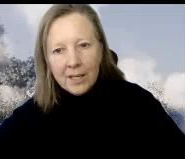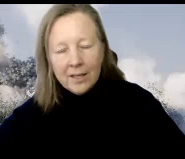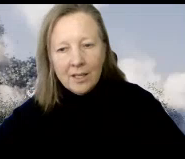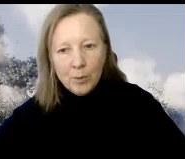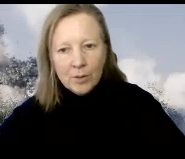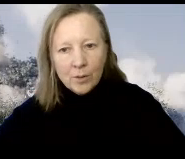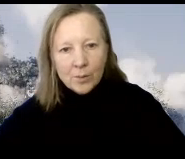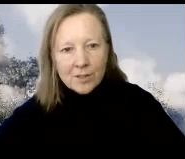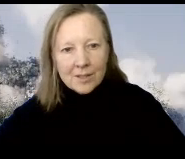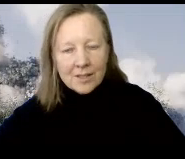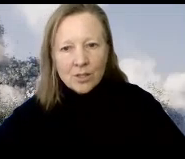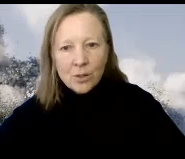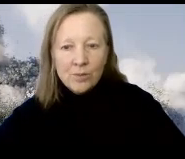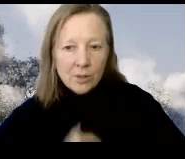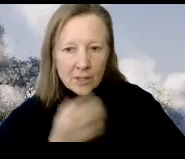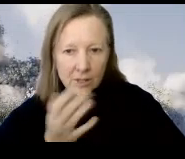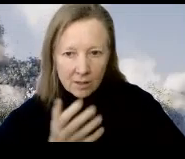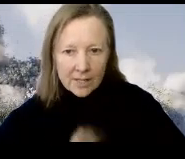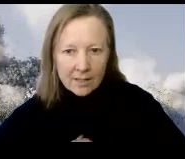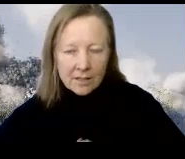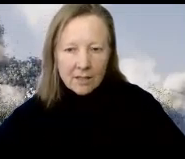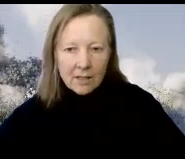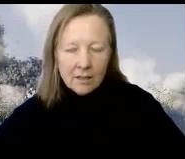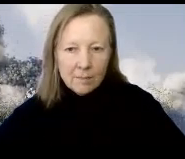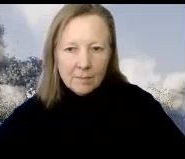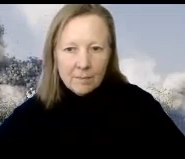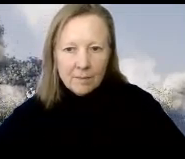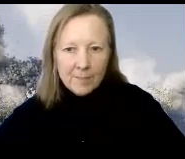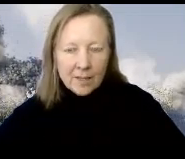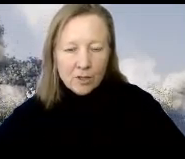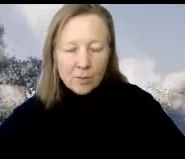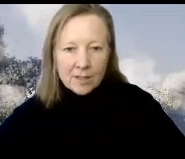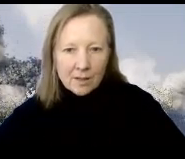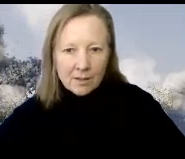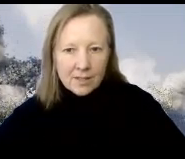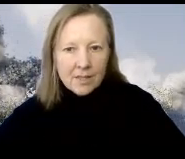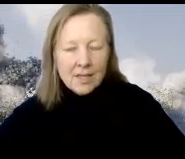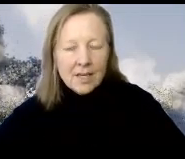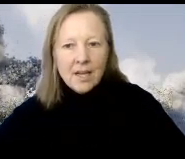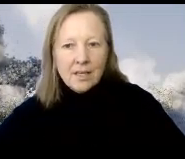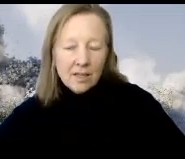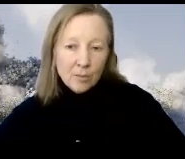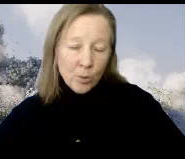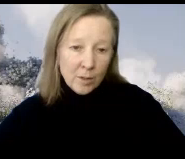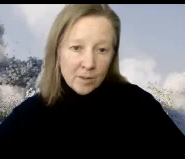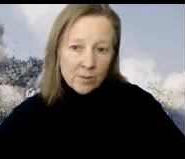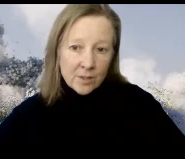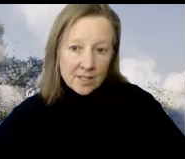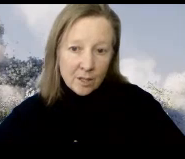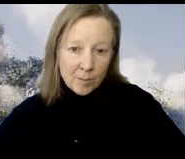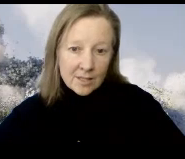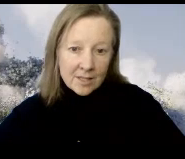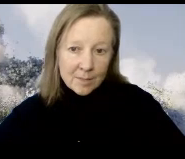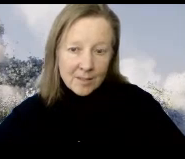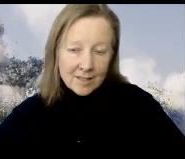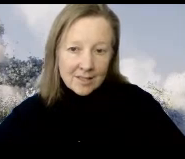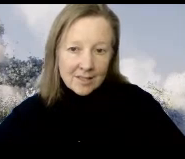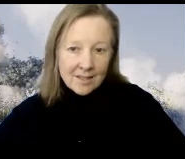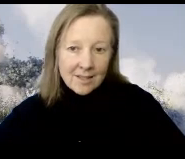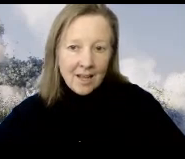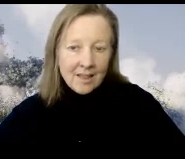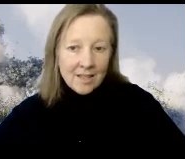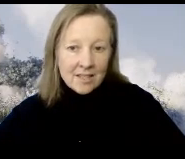have that, we can't keep you in the course. So if you could contact Manitoba Start and get an appointment for a CLB